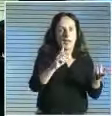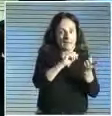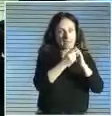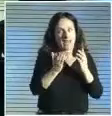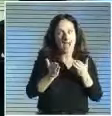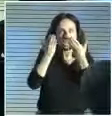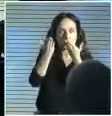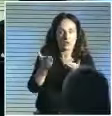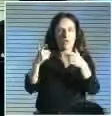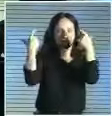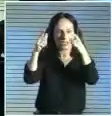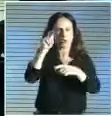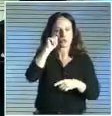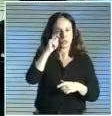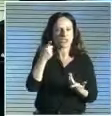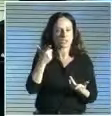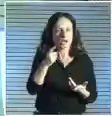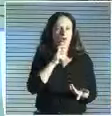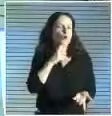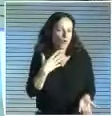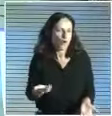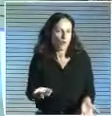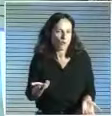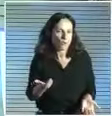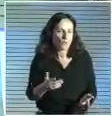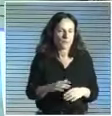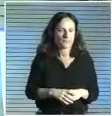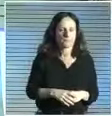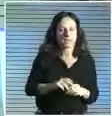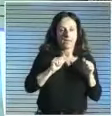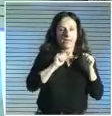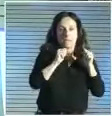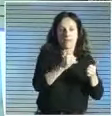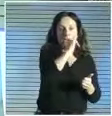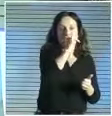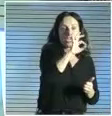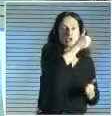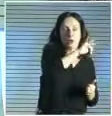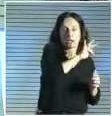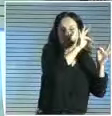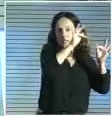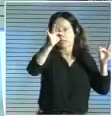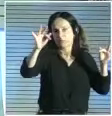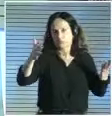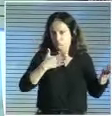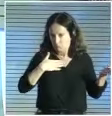And I'll go to JoAnna first, I guess, if I can. Well, what comes to mind